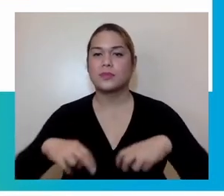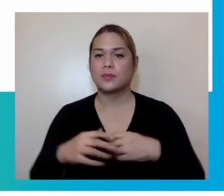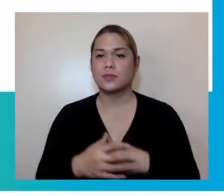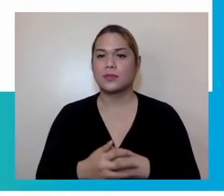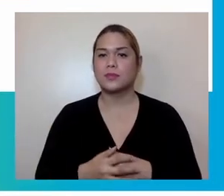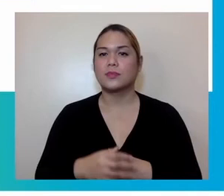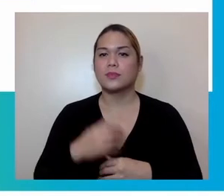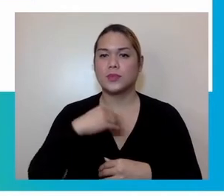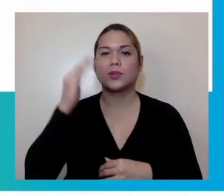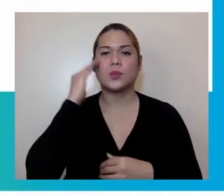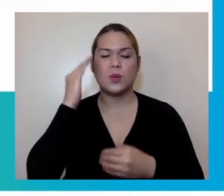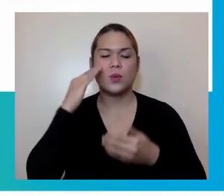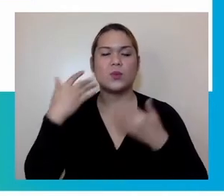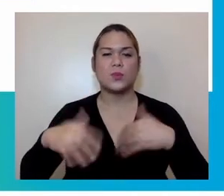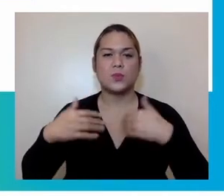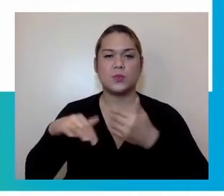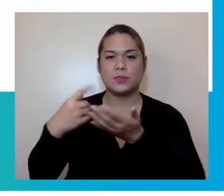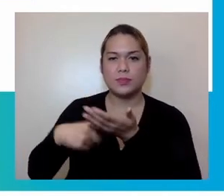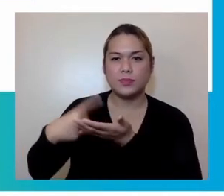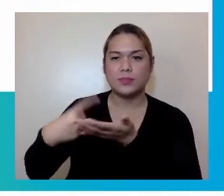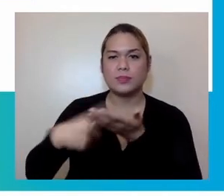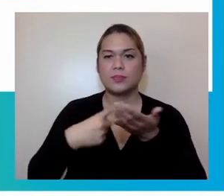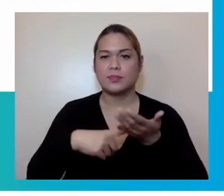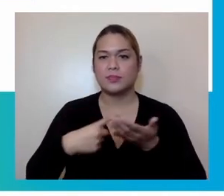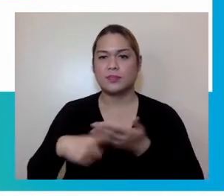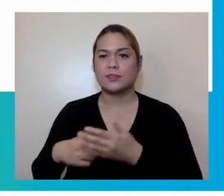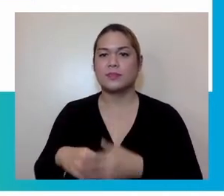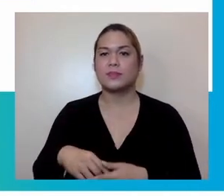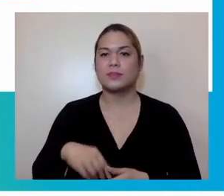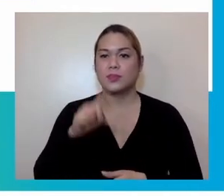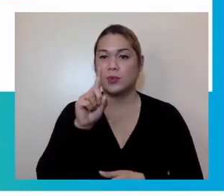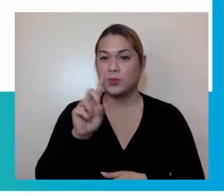constituencies and myself, we are taking on this.